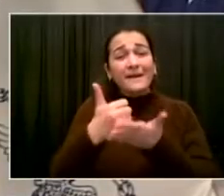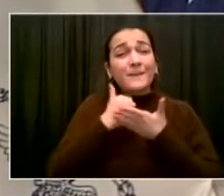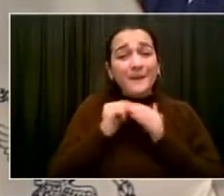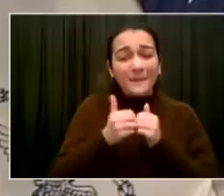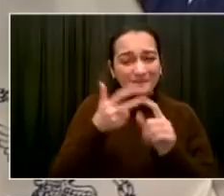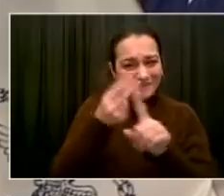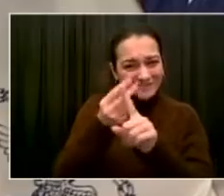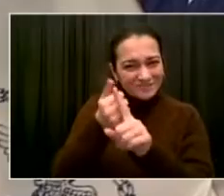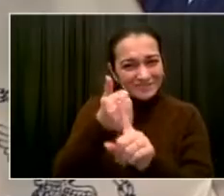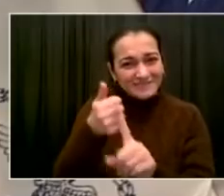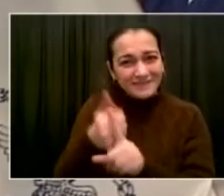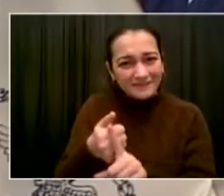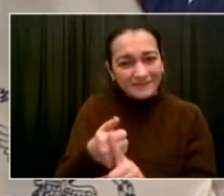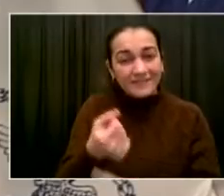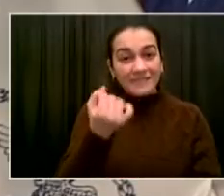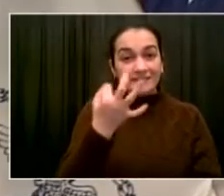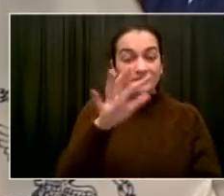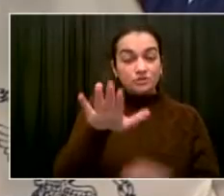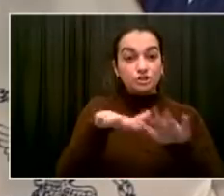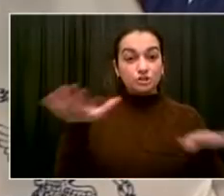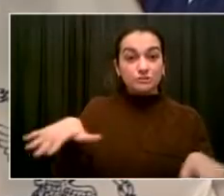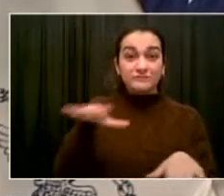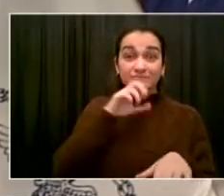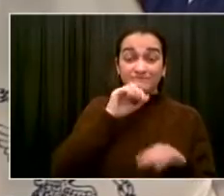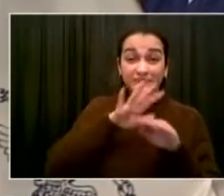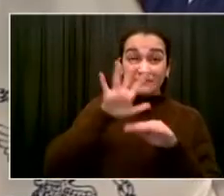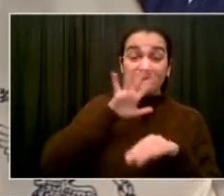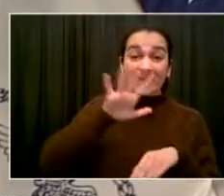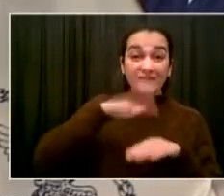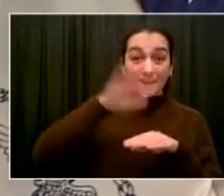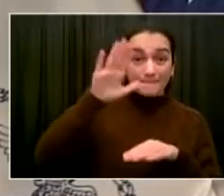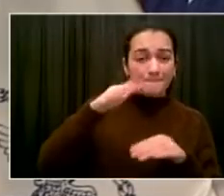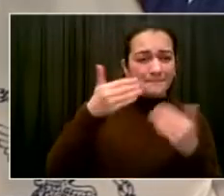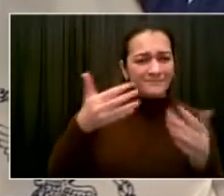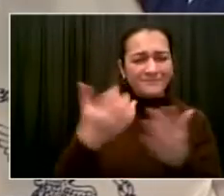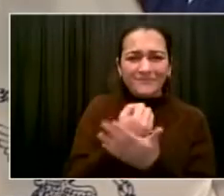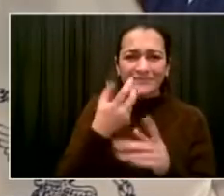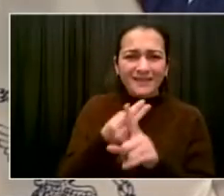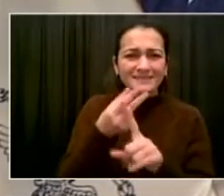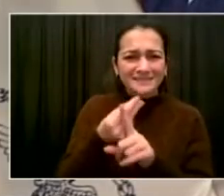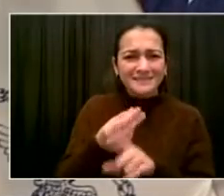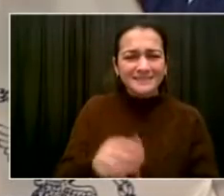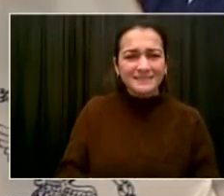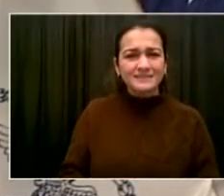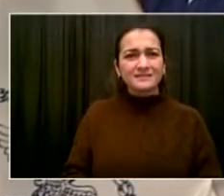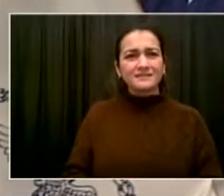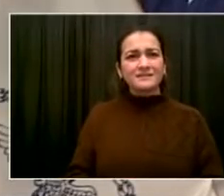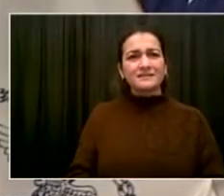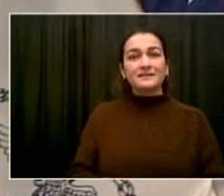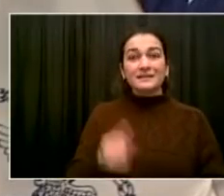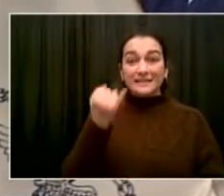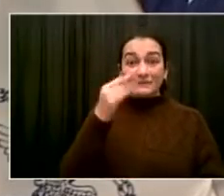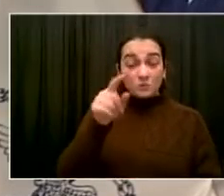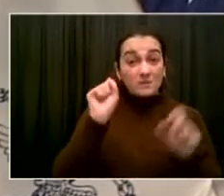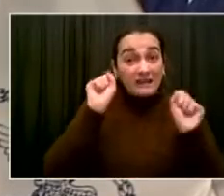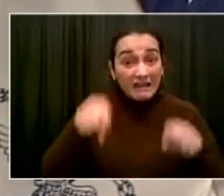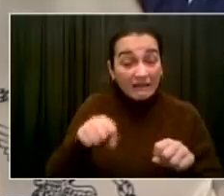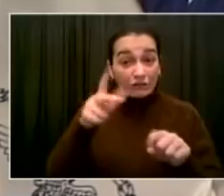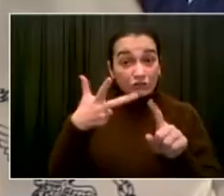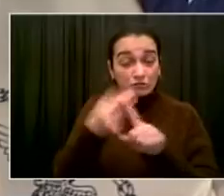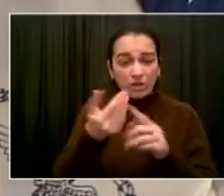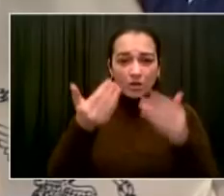vaccinated, we need them to now. If you haven't gotten a booster and you qualify, go get it today, right now. That's how we